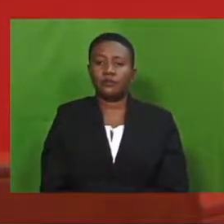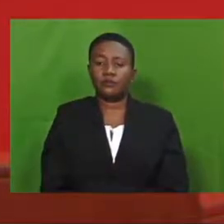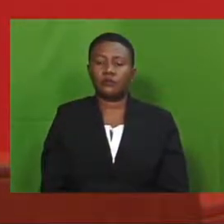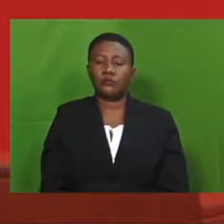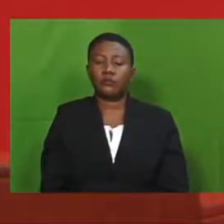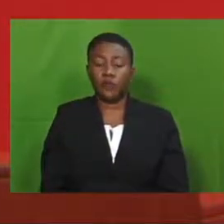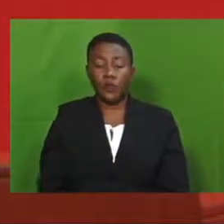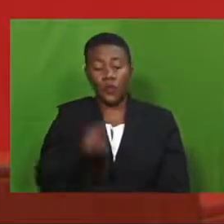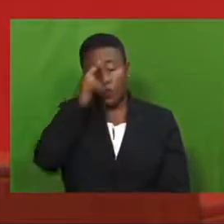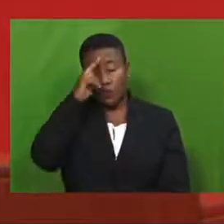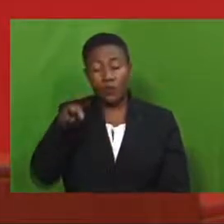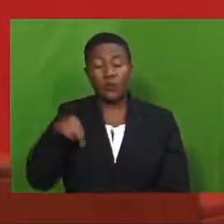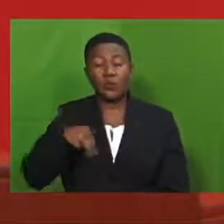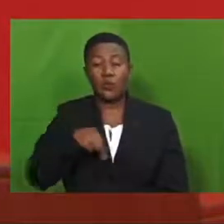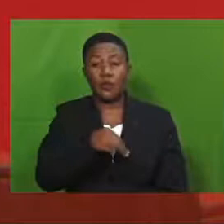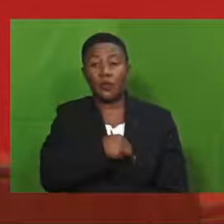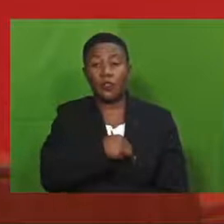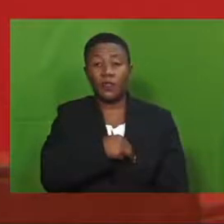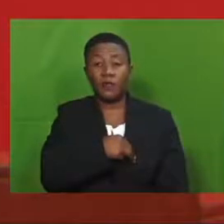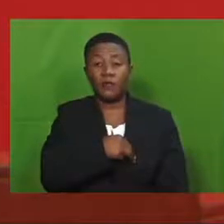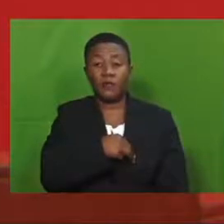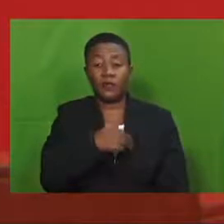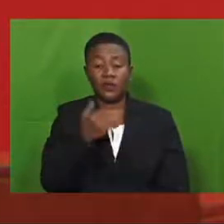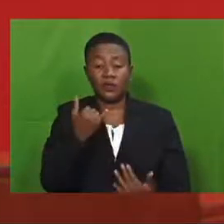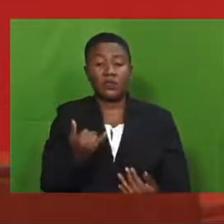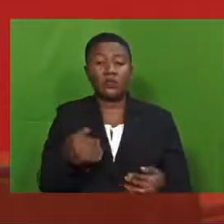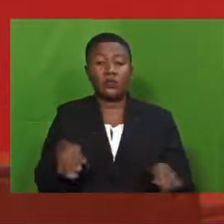Honourable members, we've come to a close